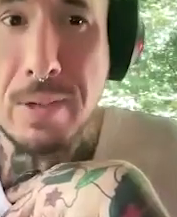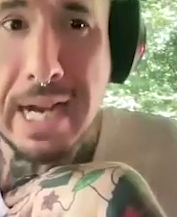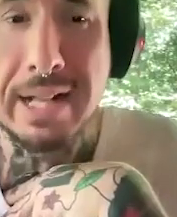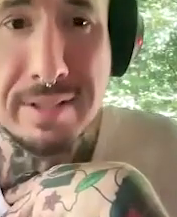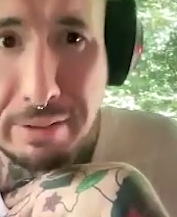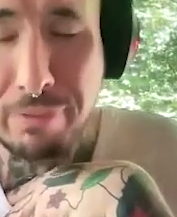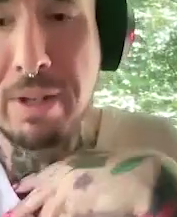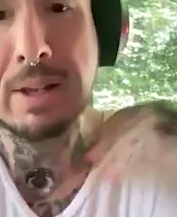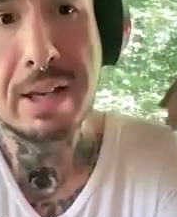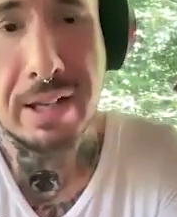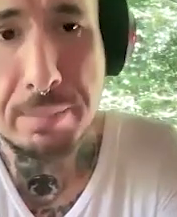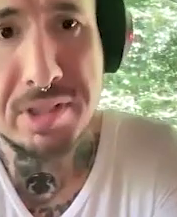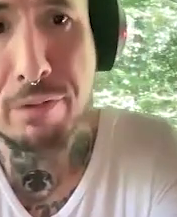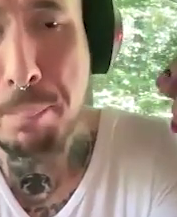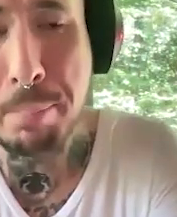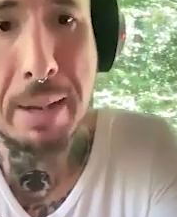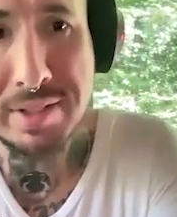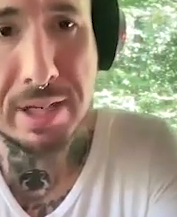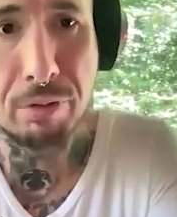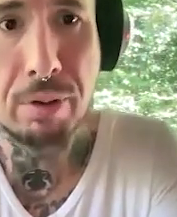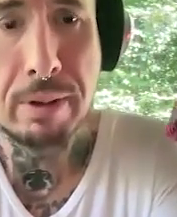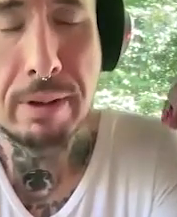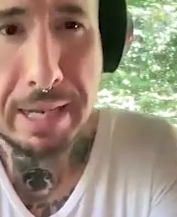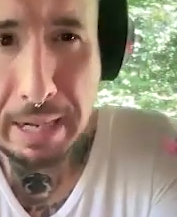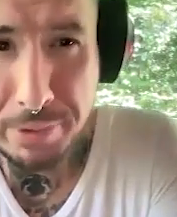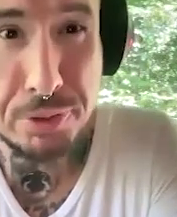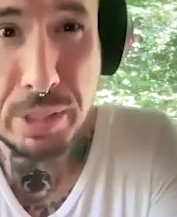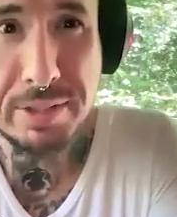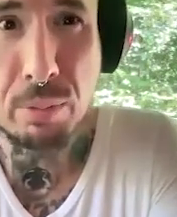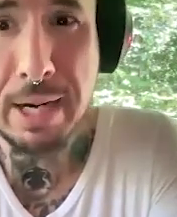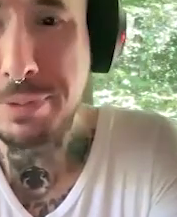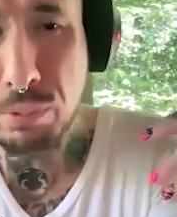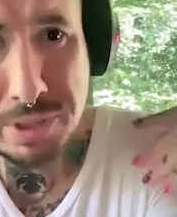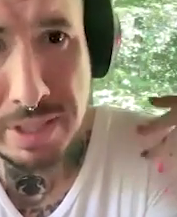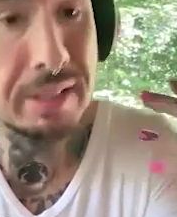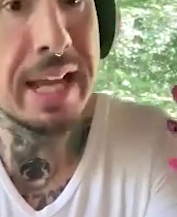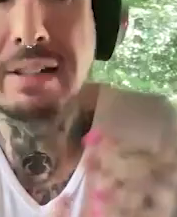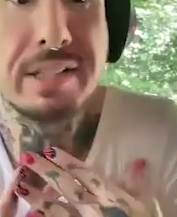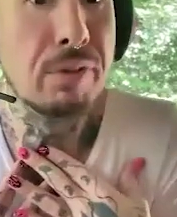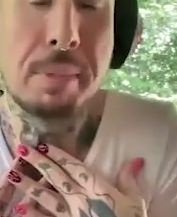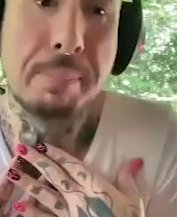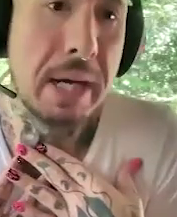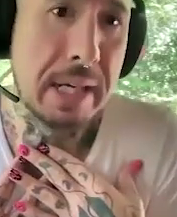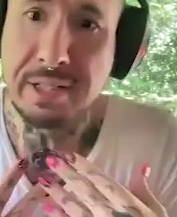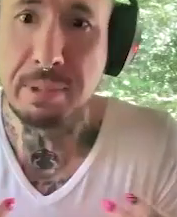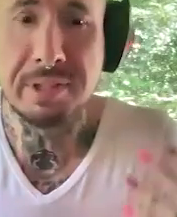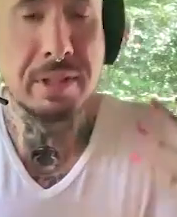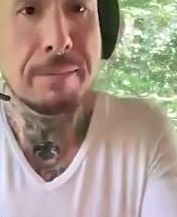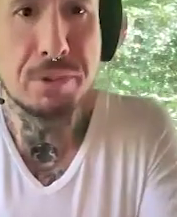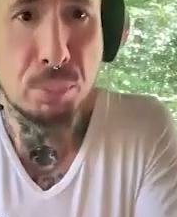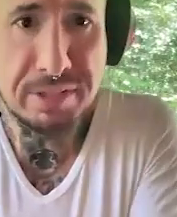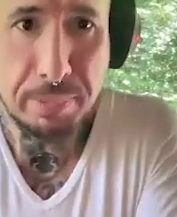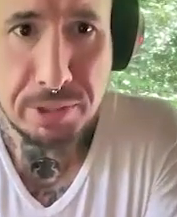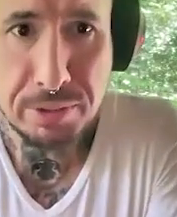systems are not safe. And I am safer by myself and on the streets, right? Which has led, at least for me, my I